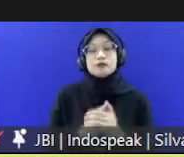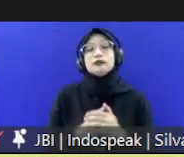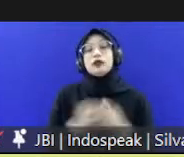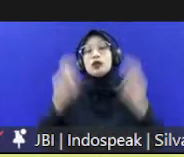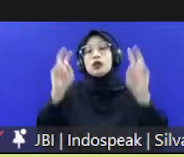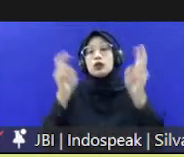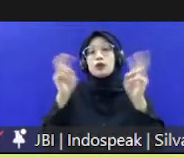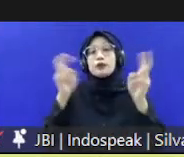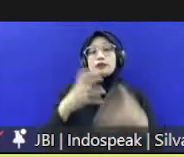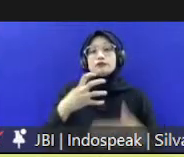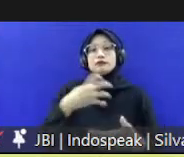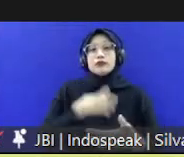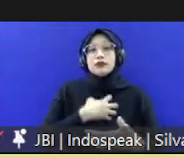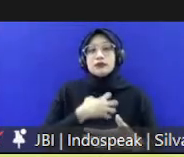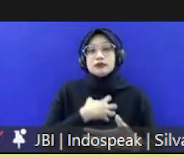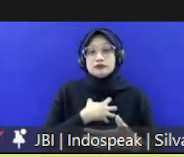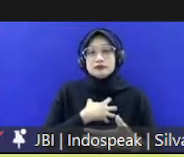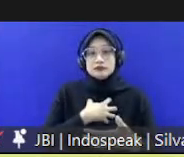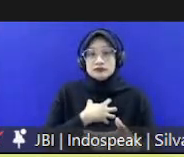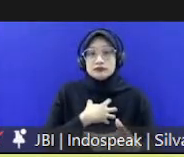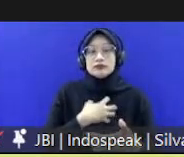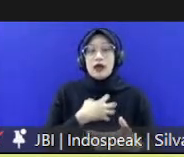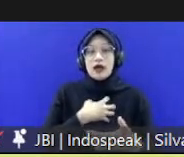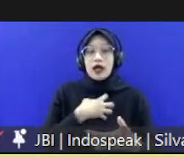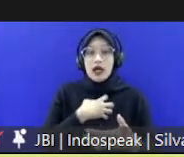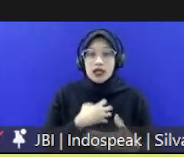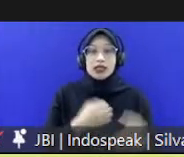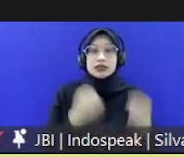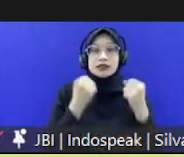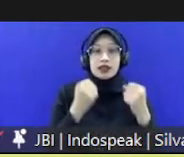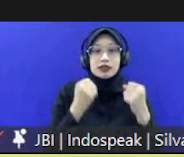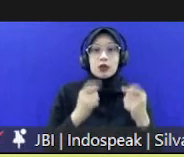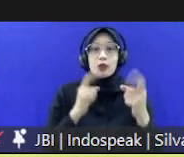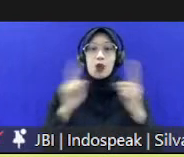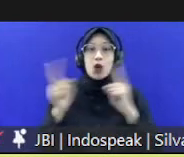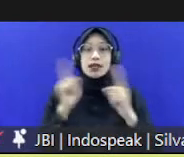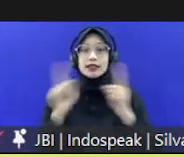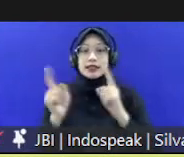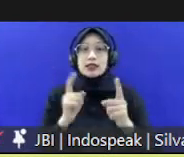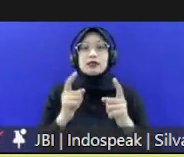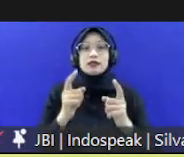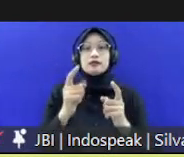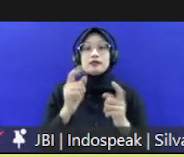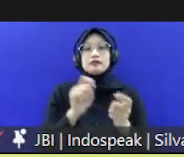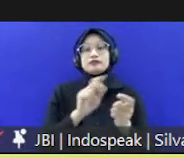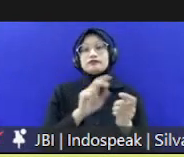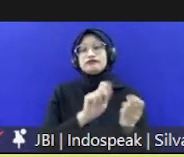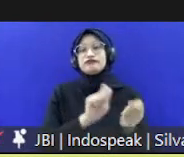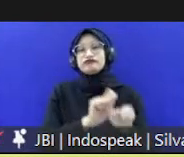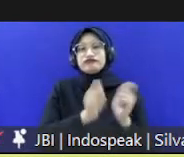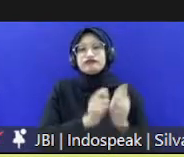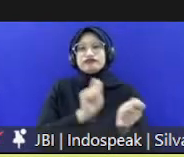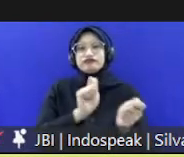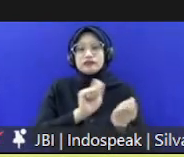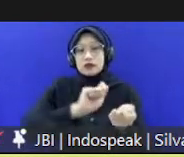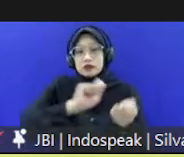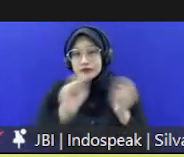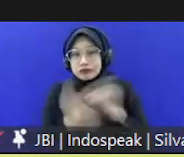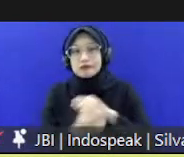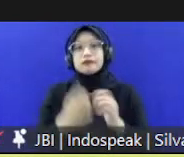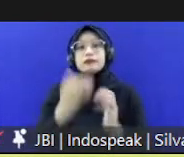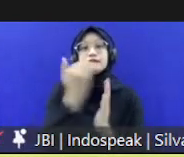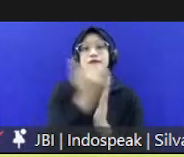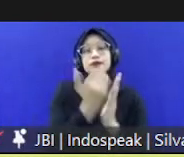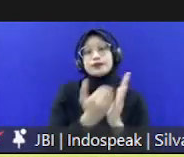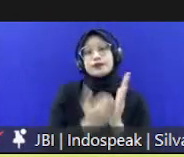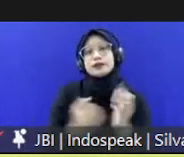Politics of Health Policy Reform in Post-New Order Indonesia. And yes, it's a paper that I've co-written with Luki, who's here with us today